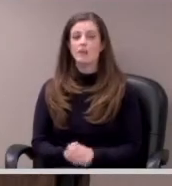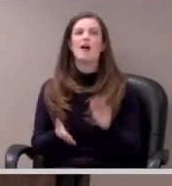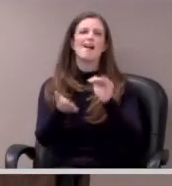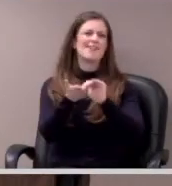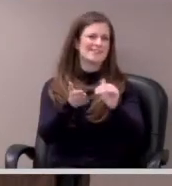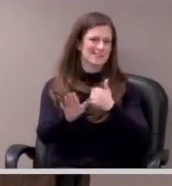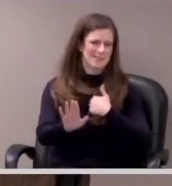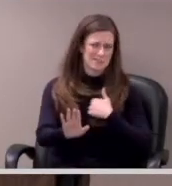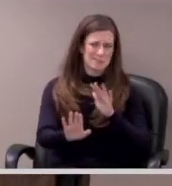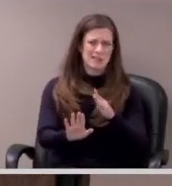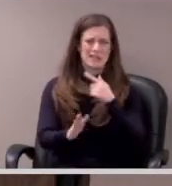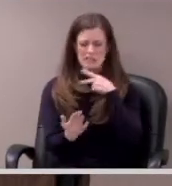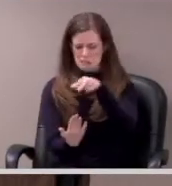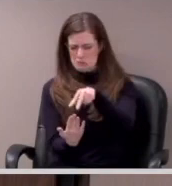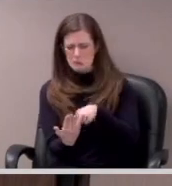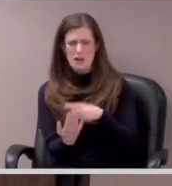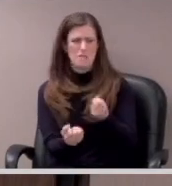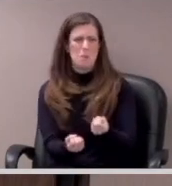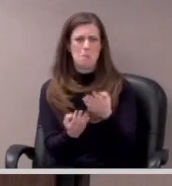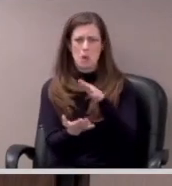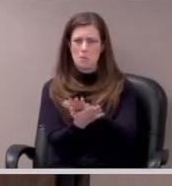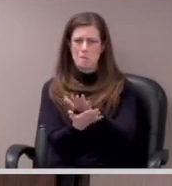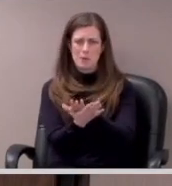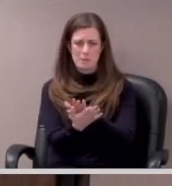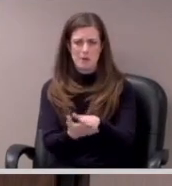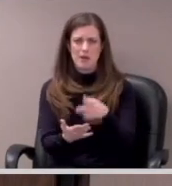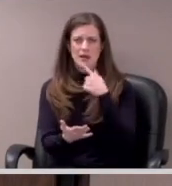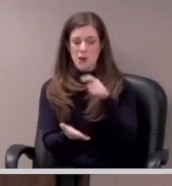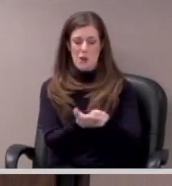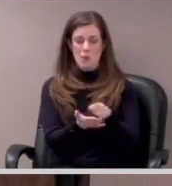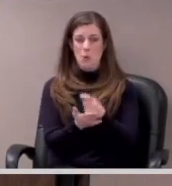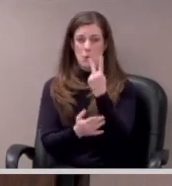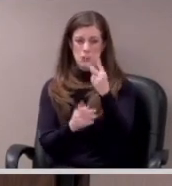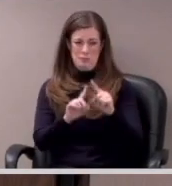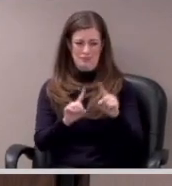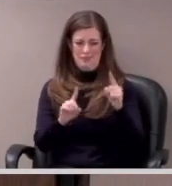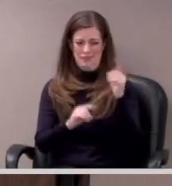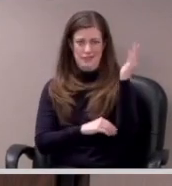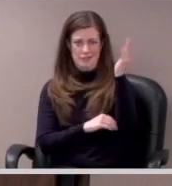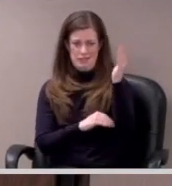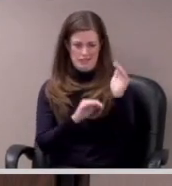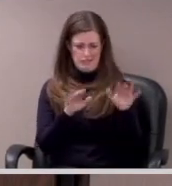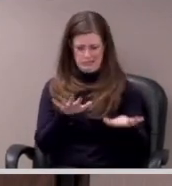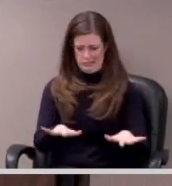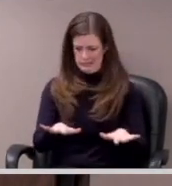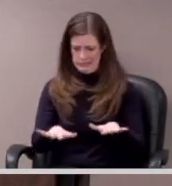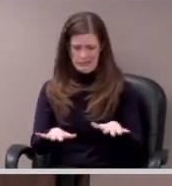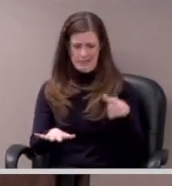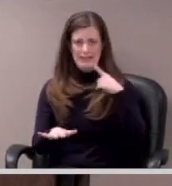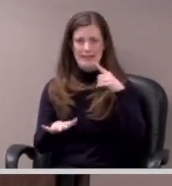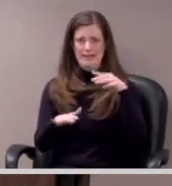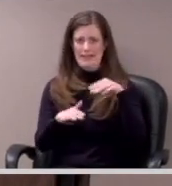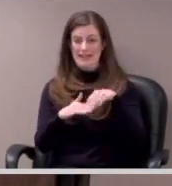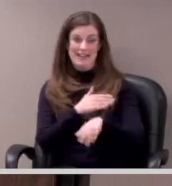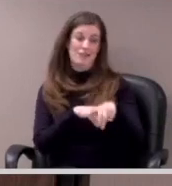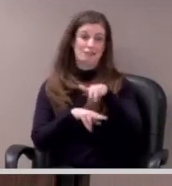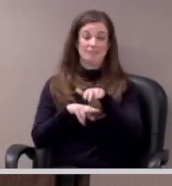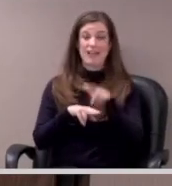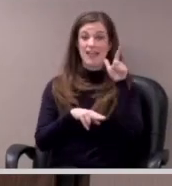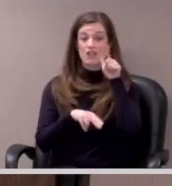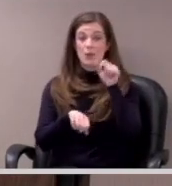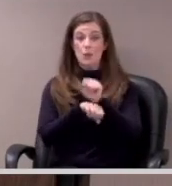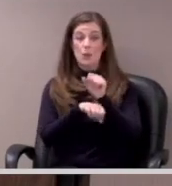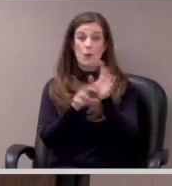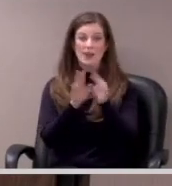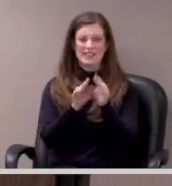forgive me because I'm reading from multiple pages. I wrote two different speeches and then came in here and listened to your work session and redid all of it. So